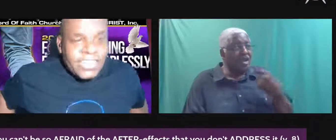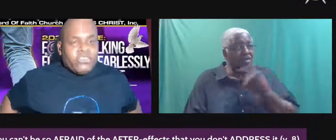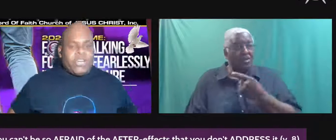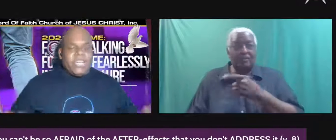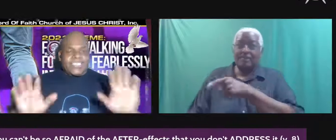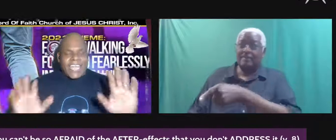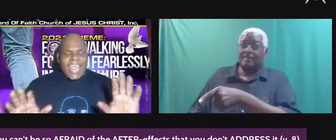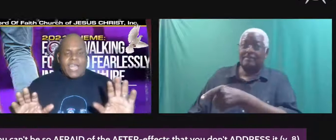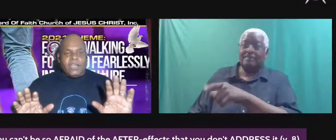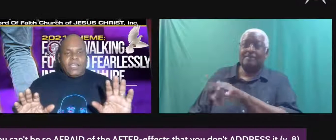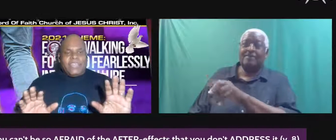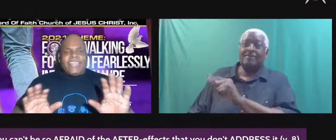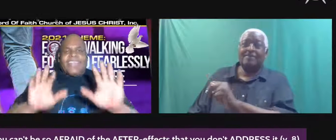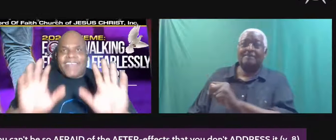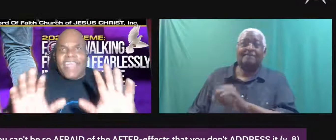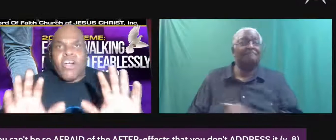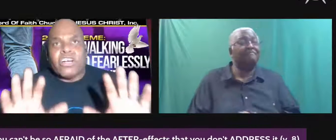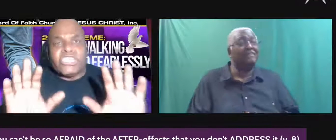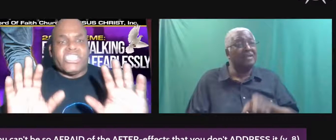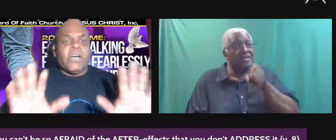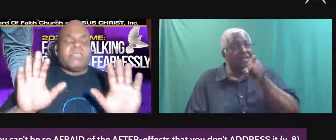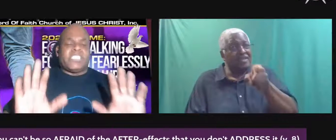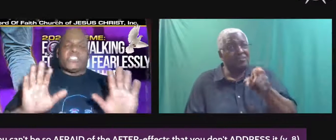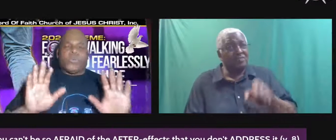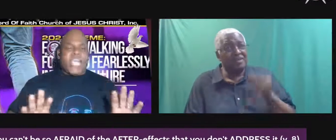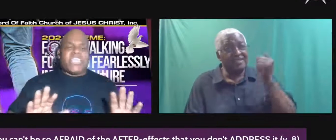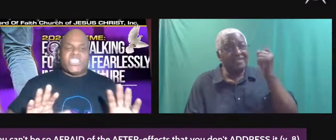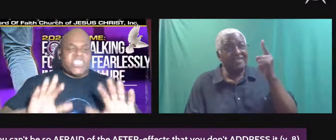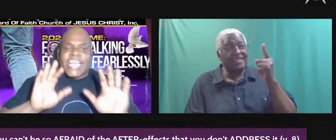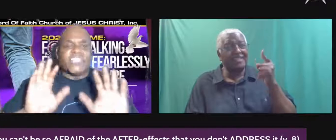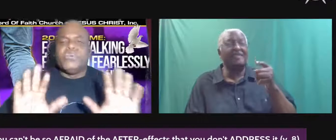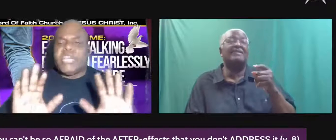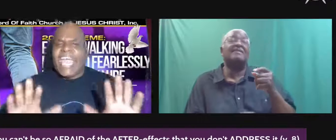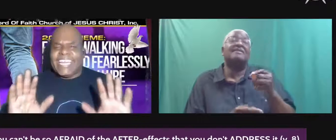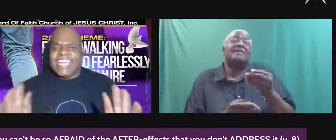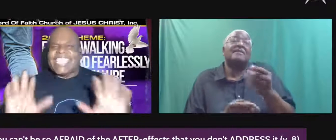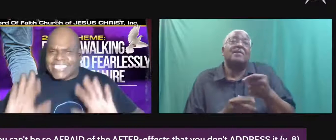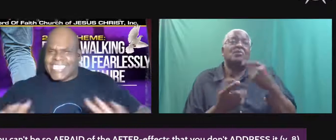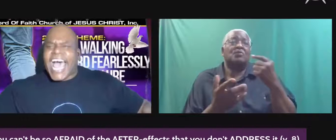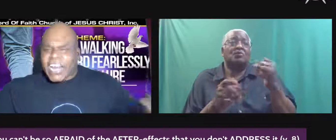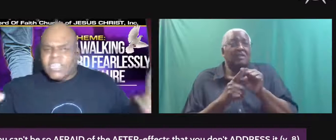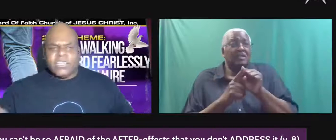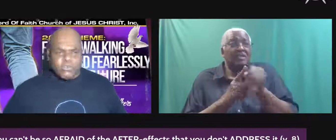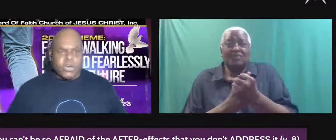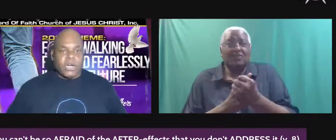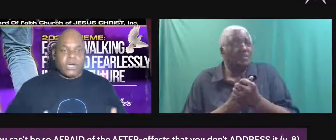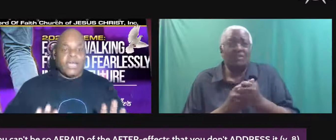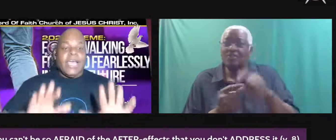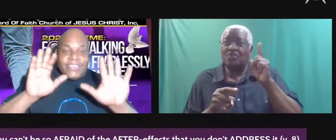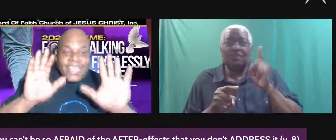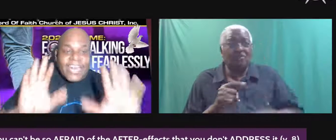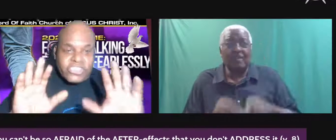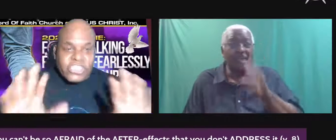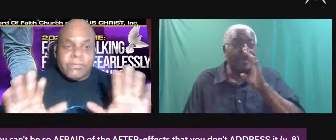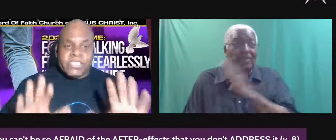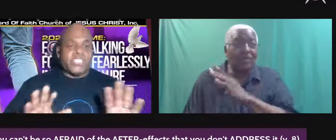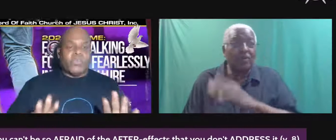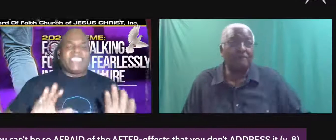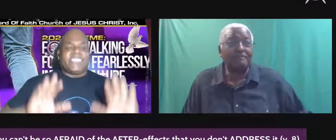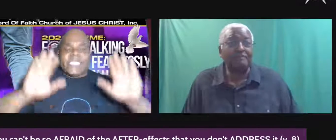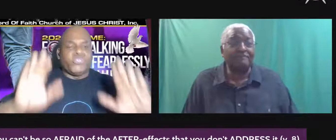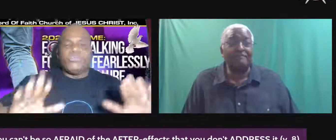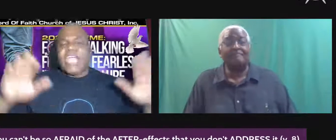I just need you to understand that there are some situations that you can't let slide under the rug. There are